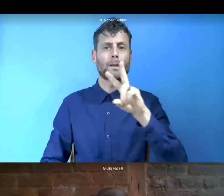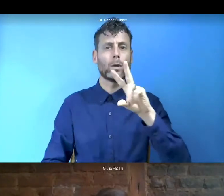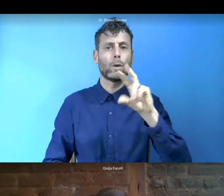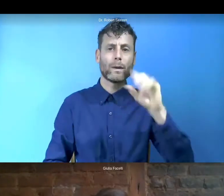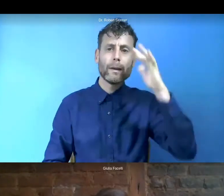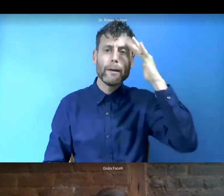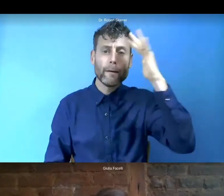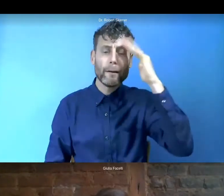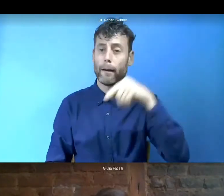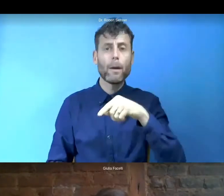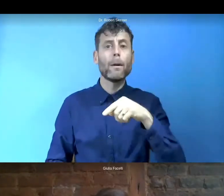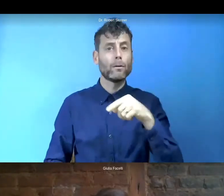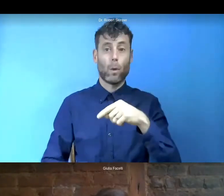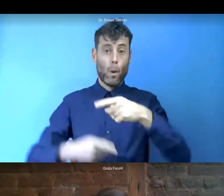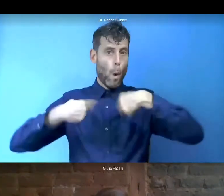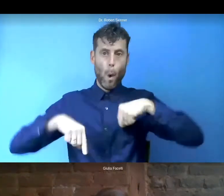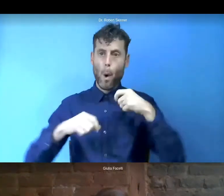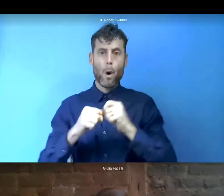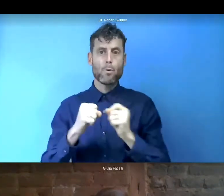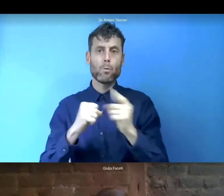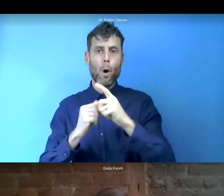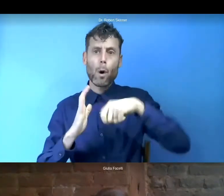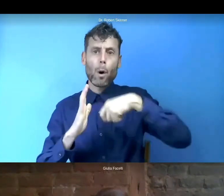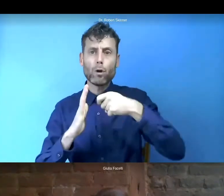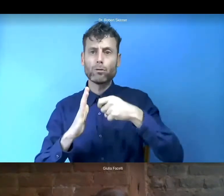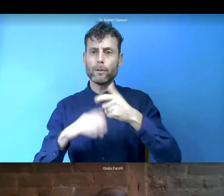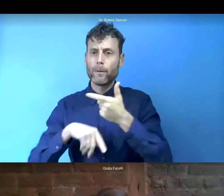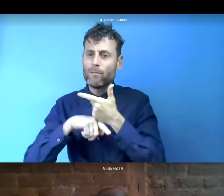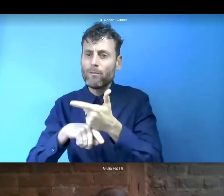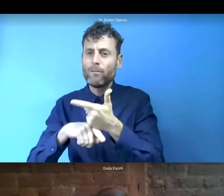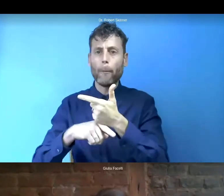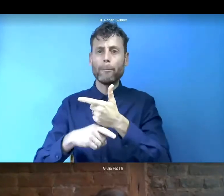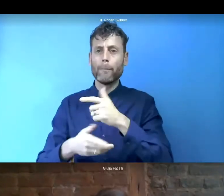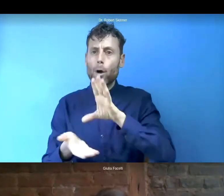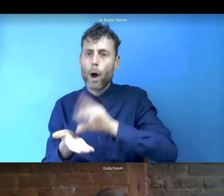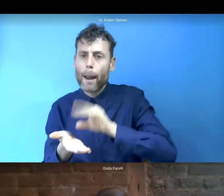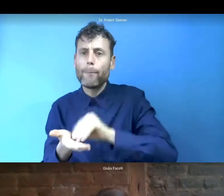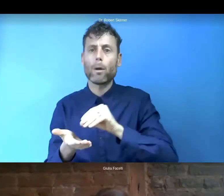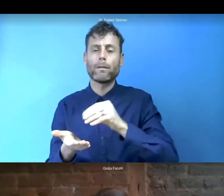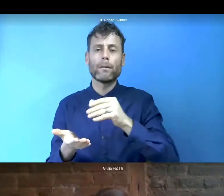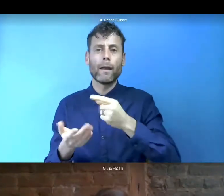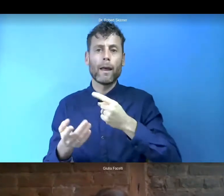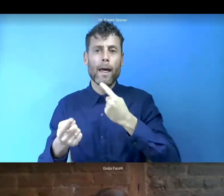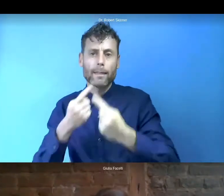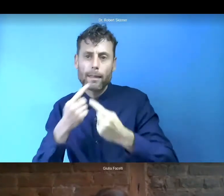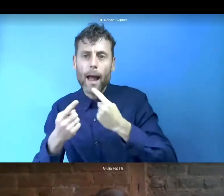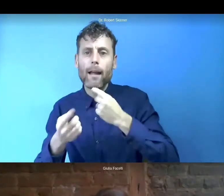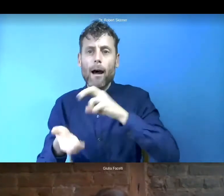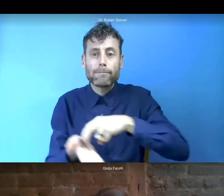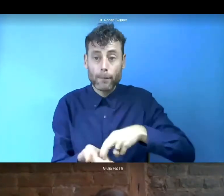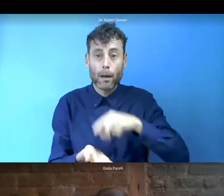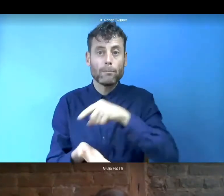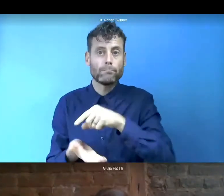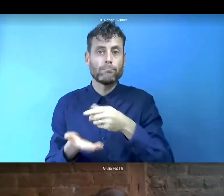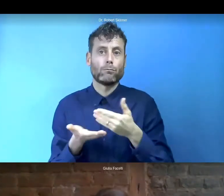freely, so publication, deliverables, reports, or data. I also invite the cities to visit Cordis, which